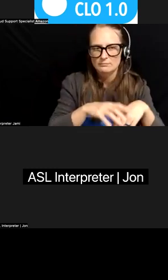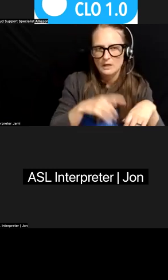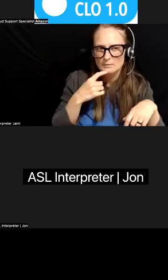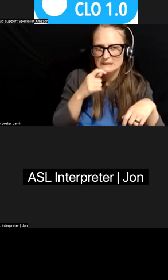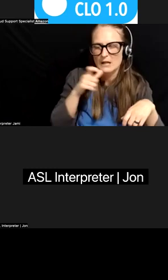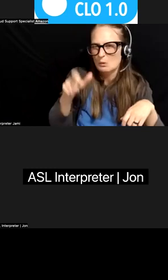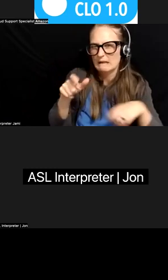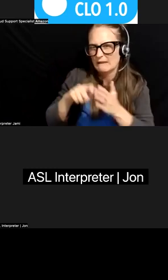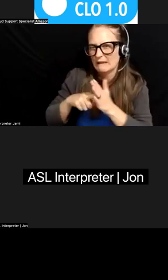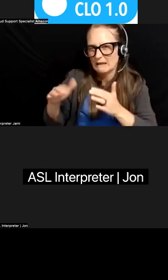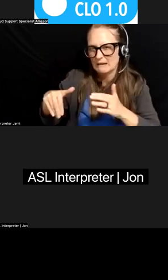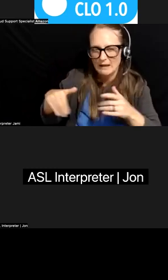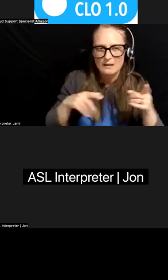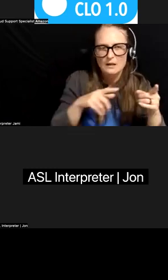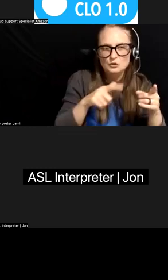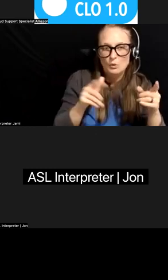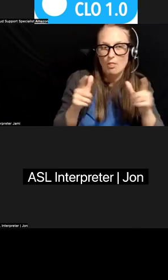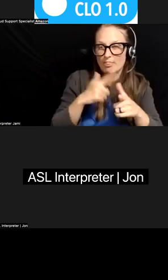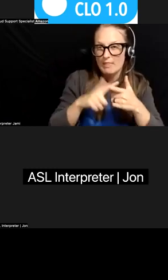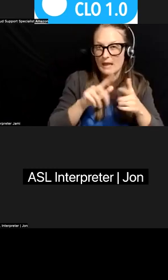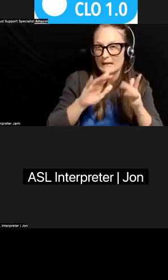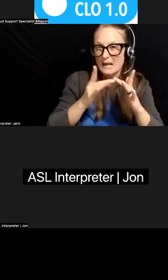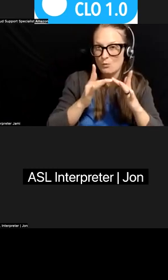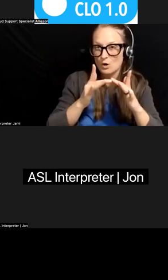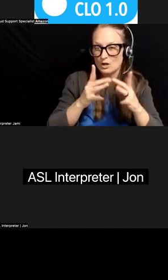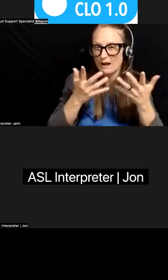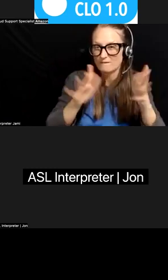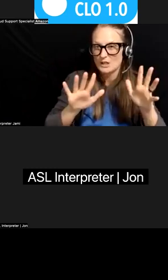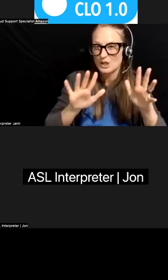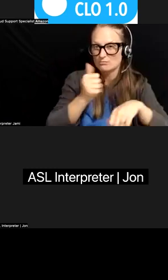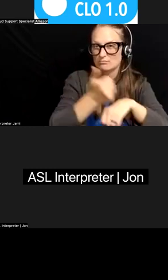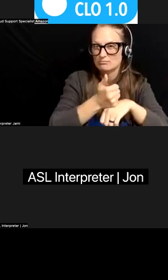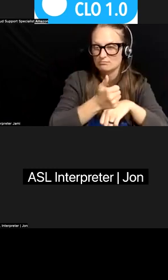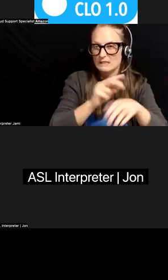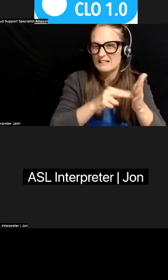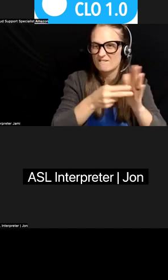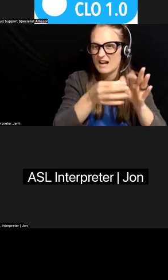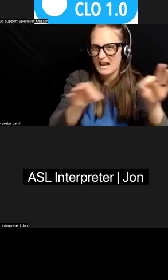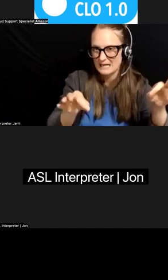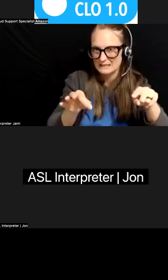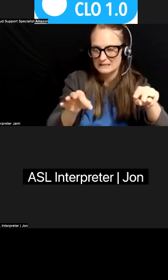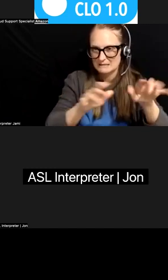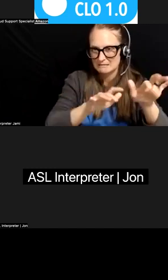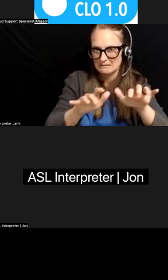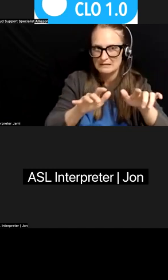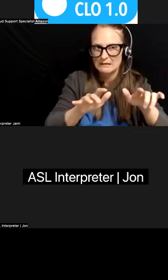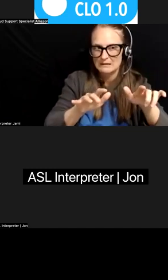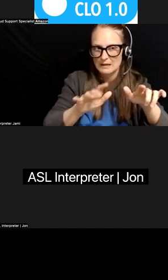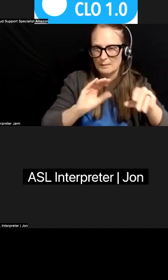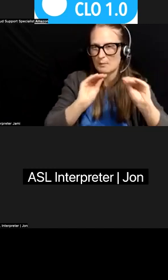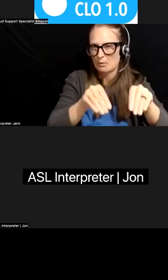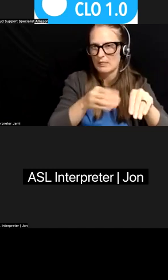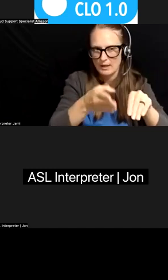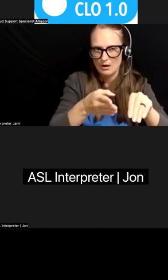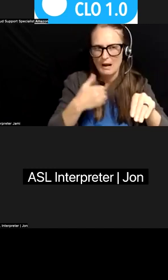then I'm gonna put it in this network that I have already defined. And this is important. I know there's a lot to explore